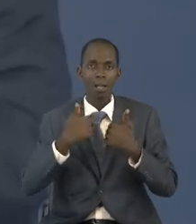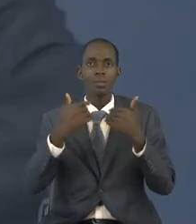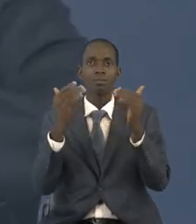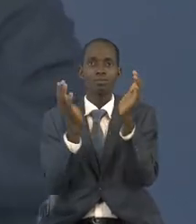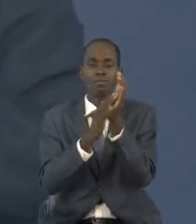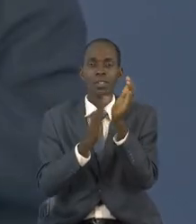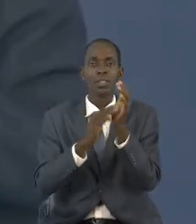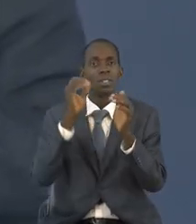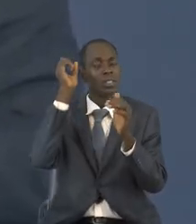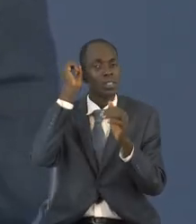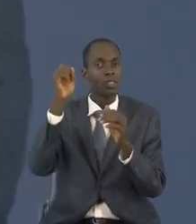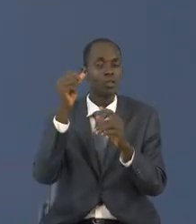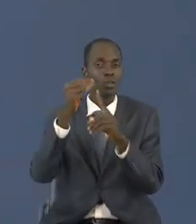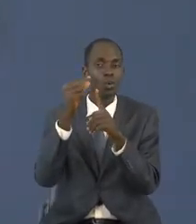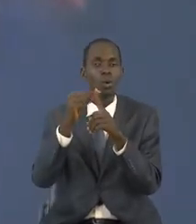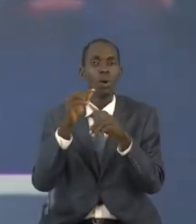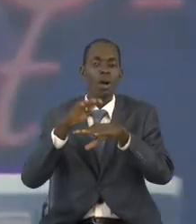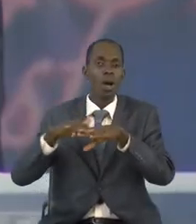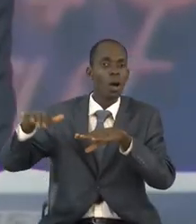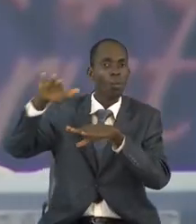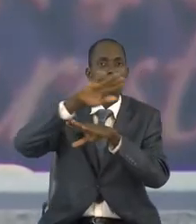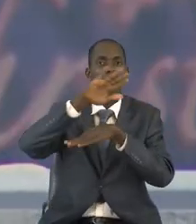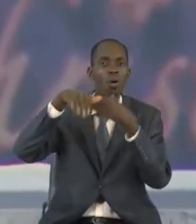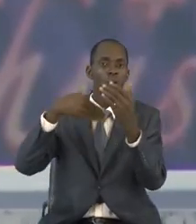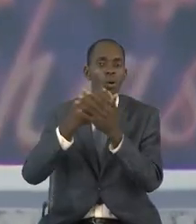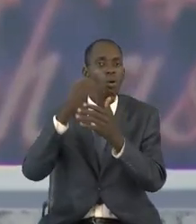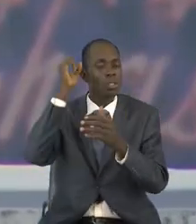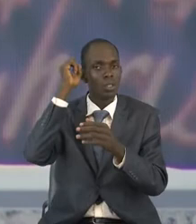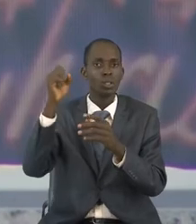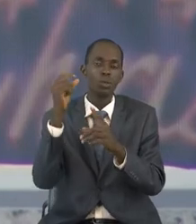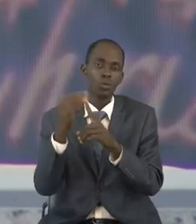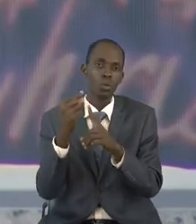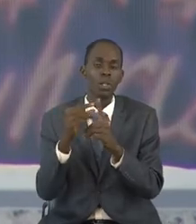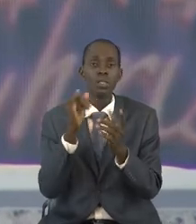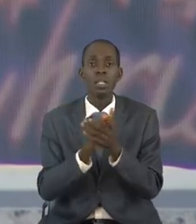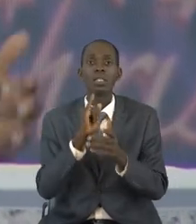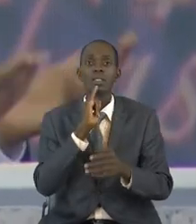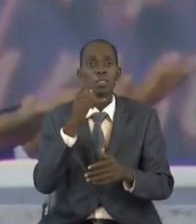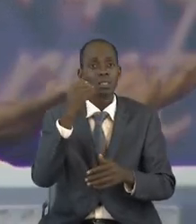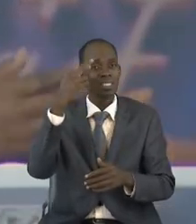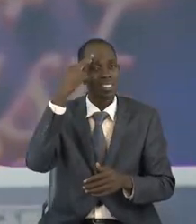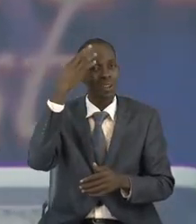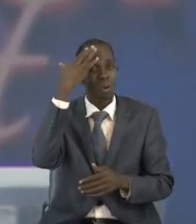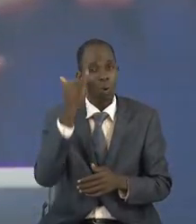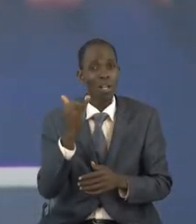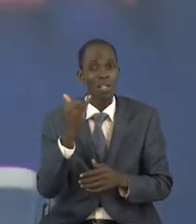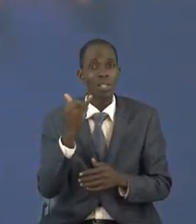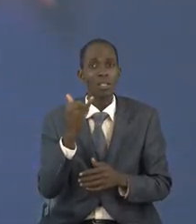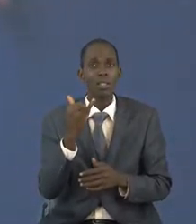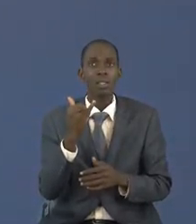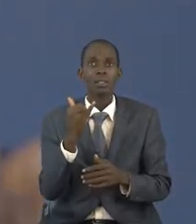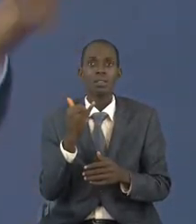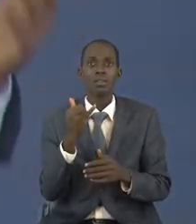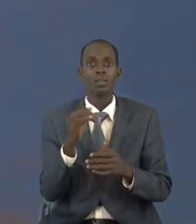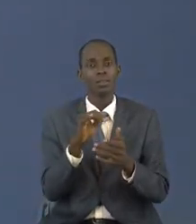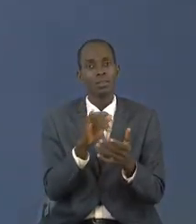word above all his name. That's the reason why, if you claim to be born again, if